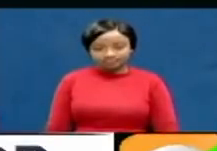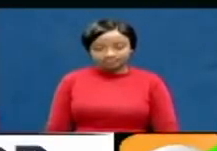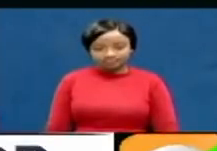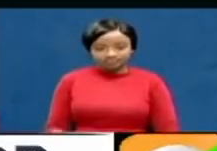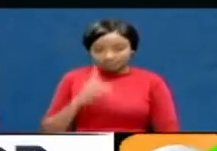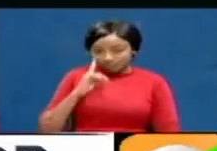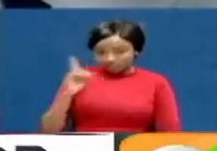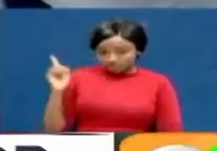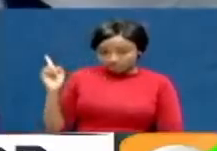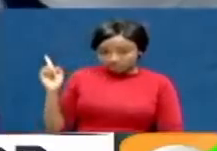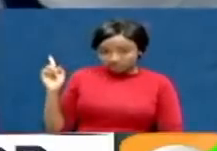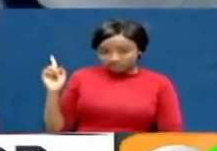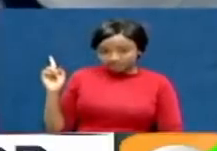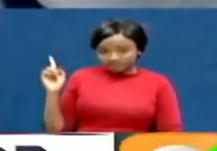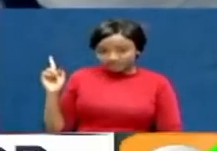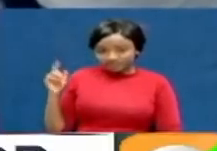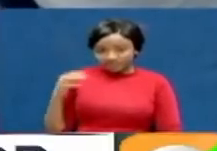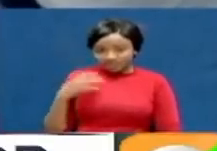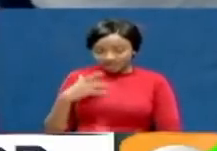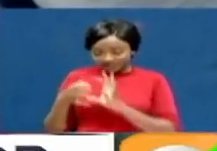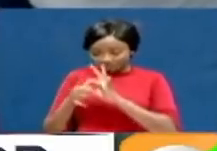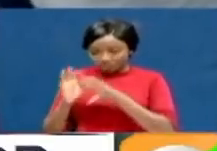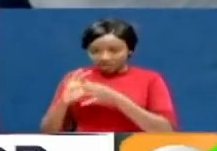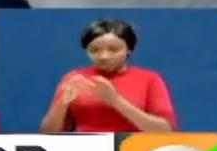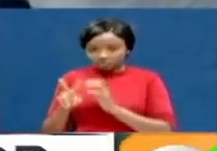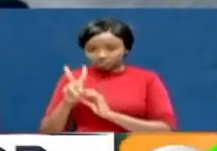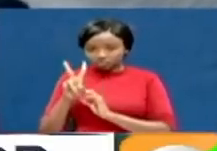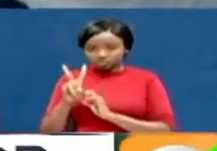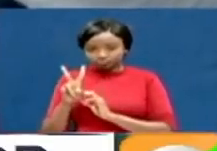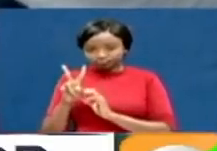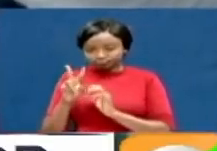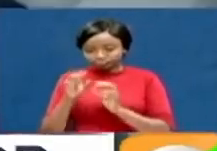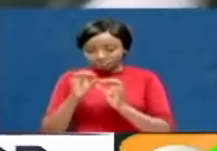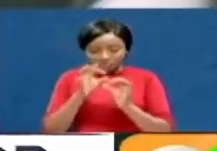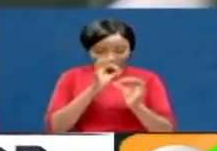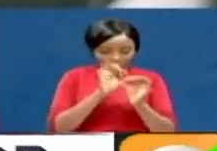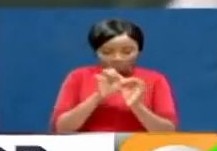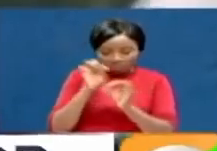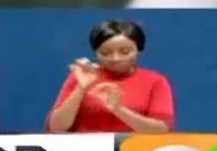You can see this breathing circuit has two limbs. Yes. Yes.